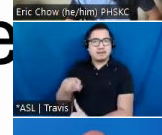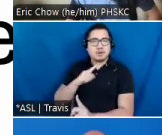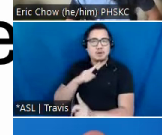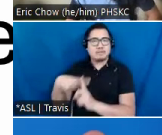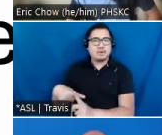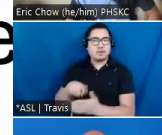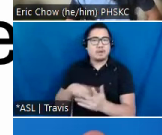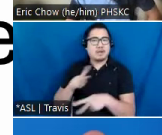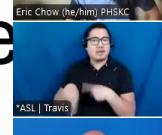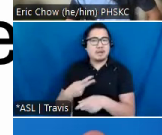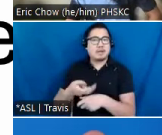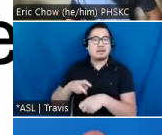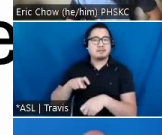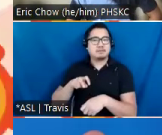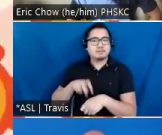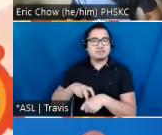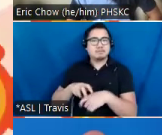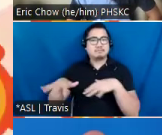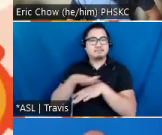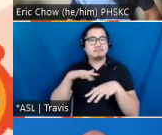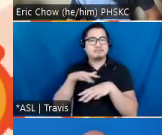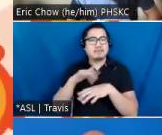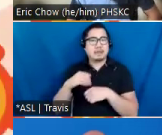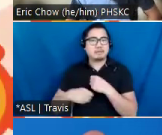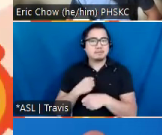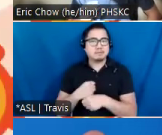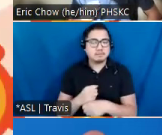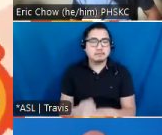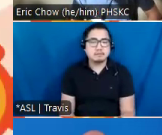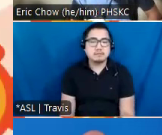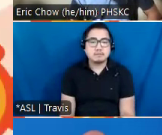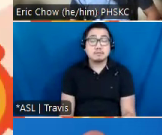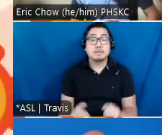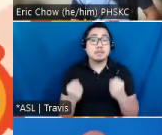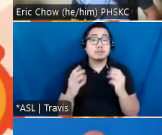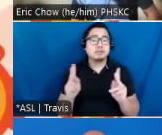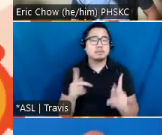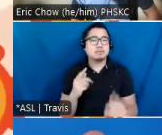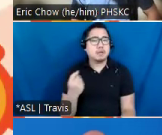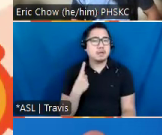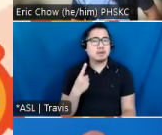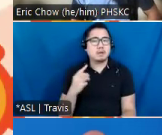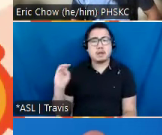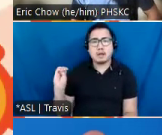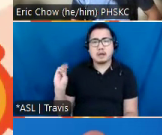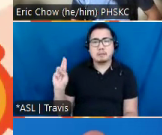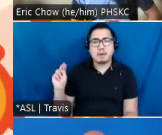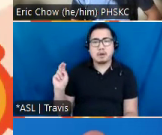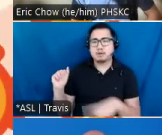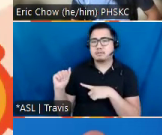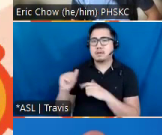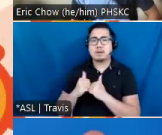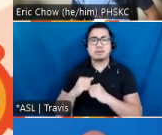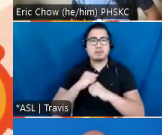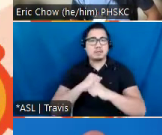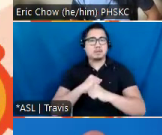now. Now, a lot of people have asked about how mRNA vaccines protect us against